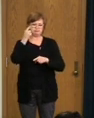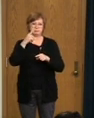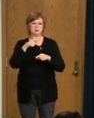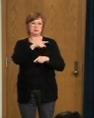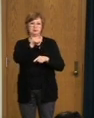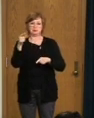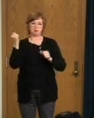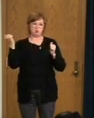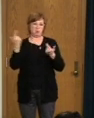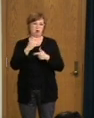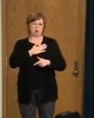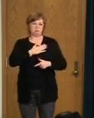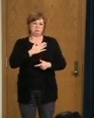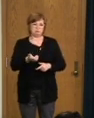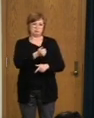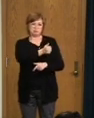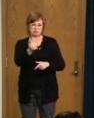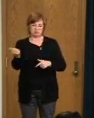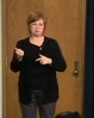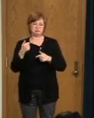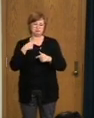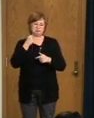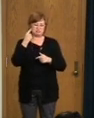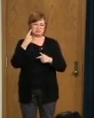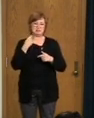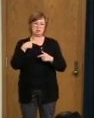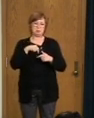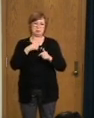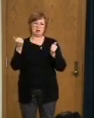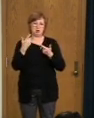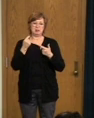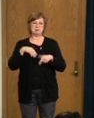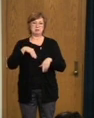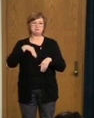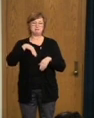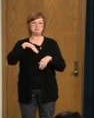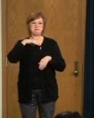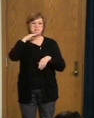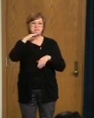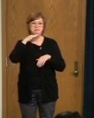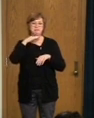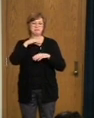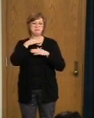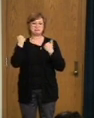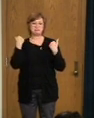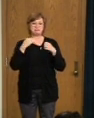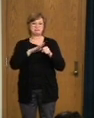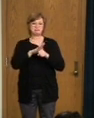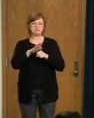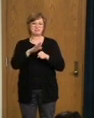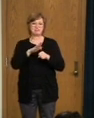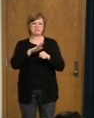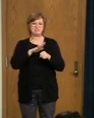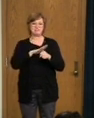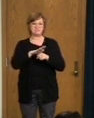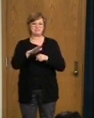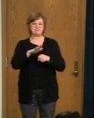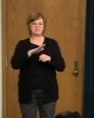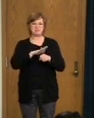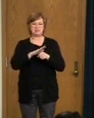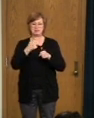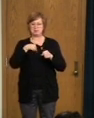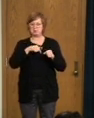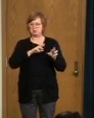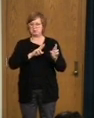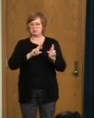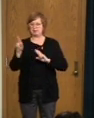in this province. And I think it's safe to say that we're all tired of this. We're all ready for this to be over.